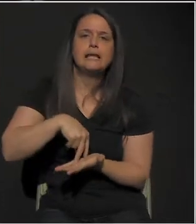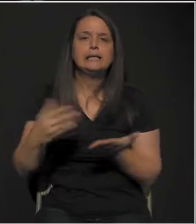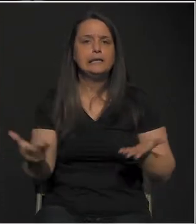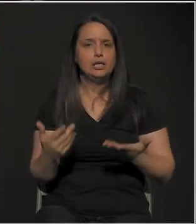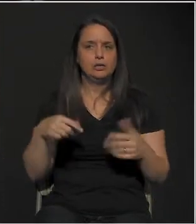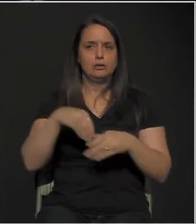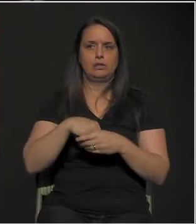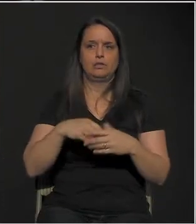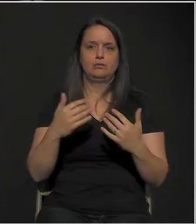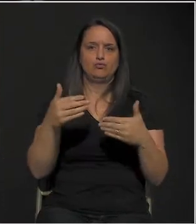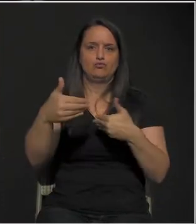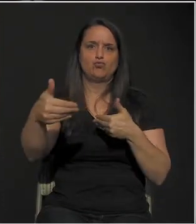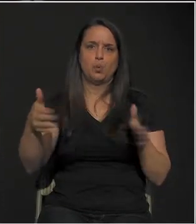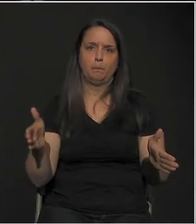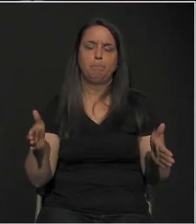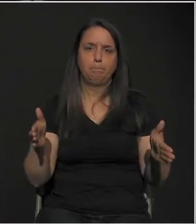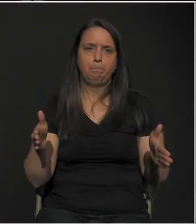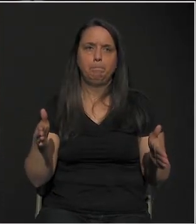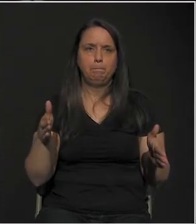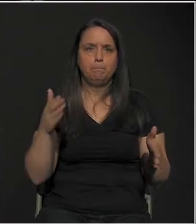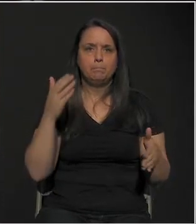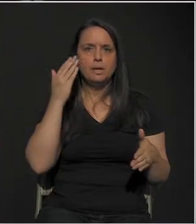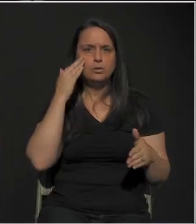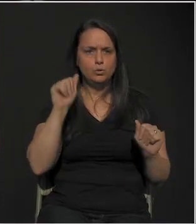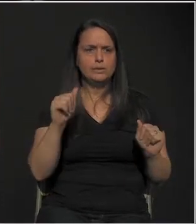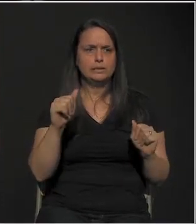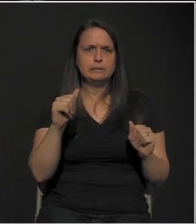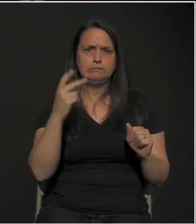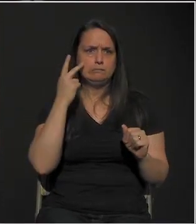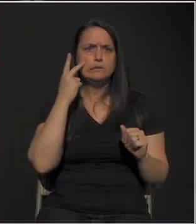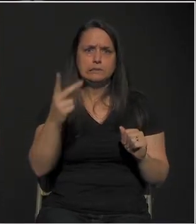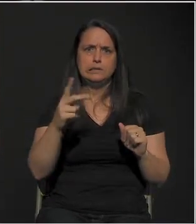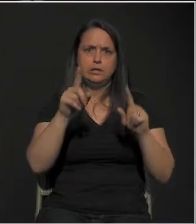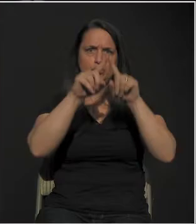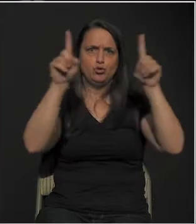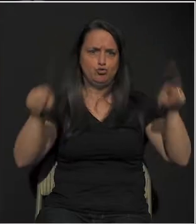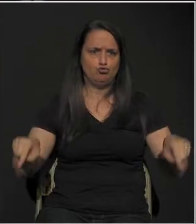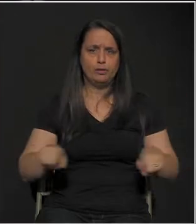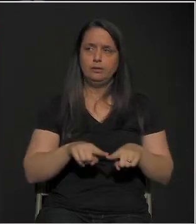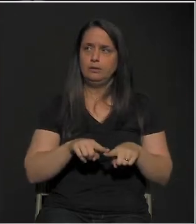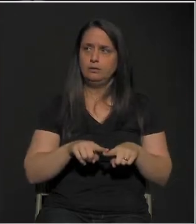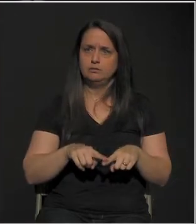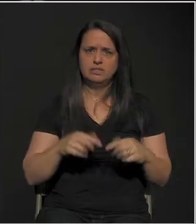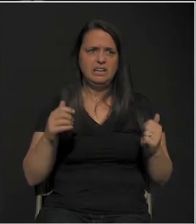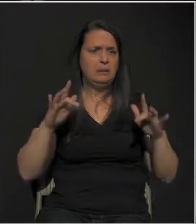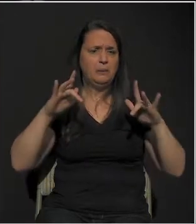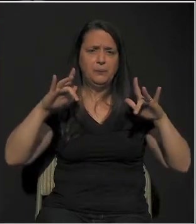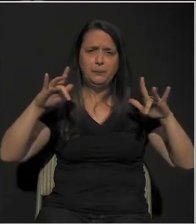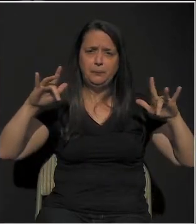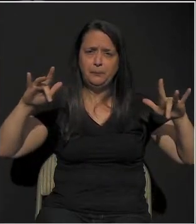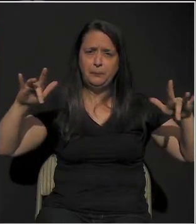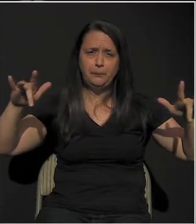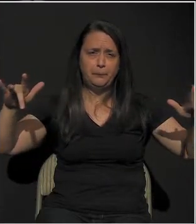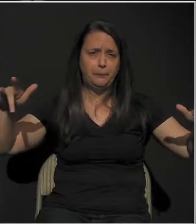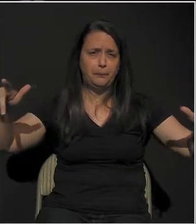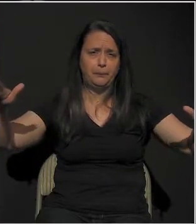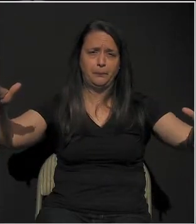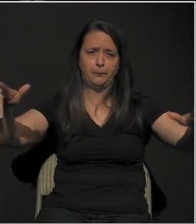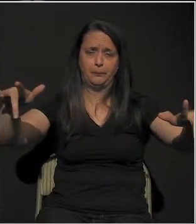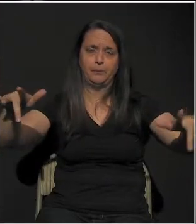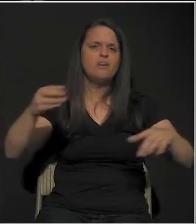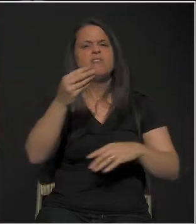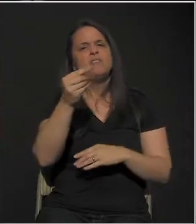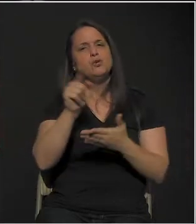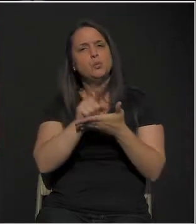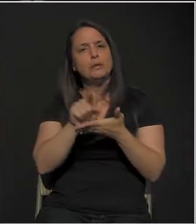in this room, and it's a, you know, I know you can see it on your screens, hopefully. It's a big empty room. Couple weeks, people are going to